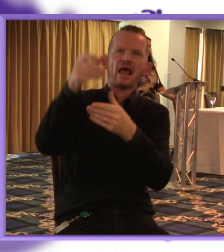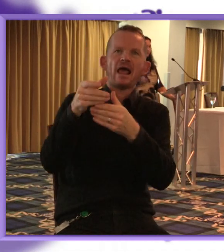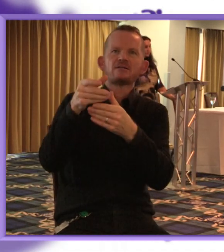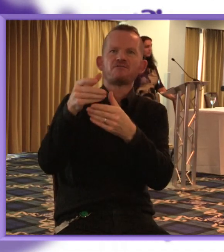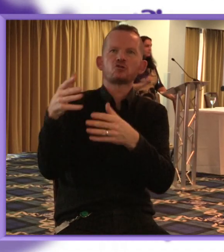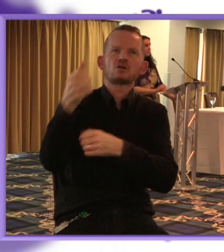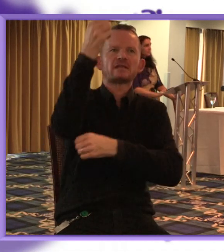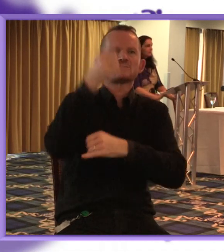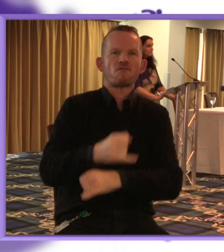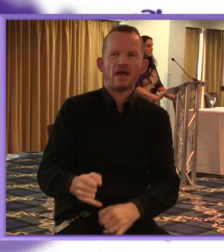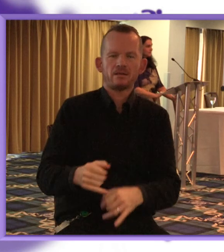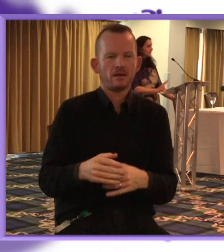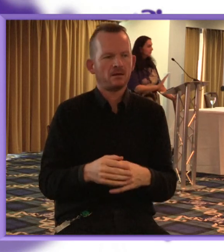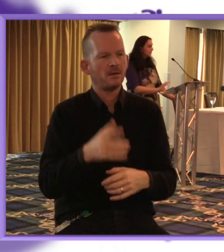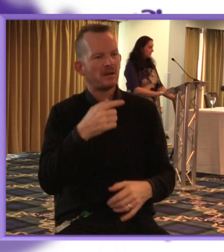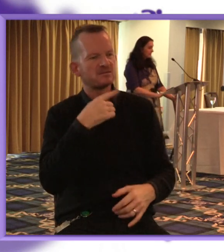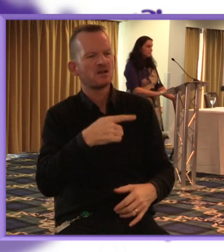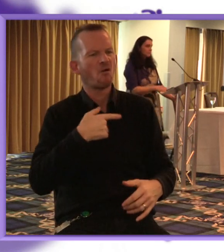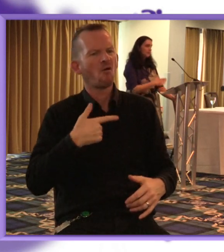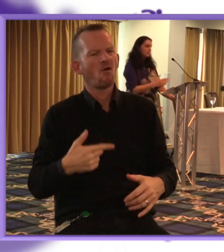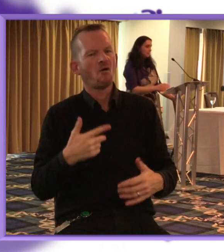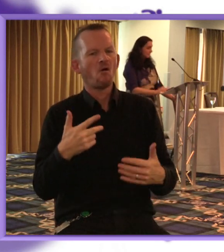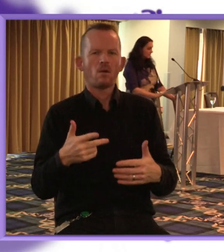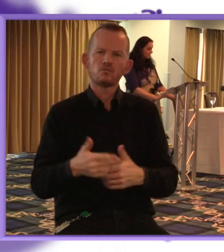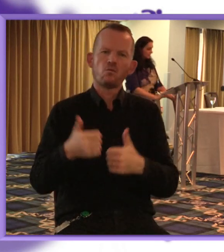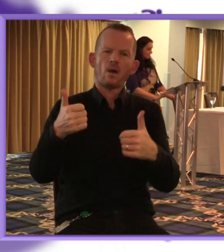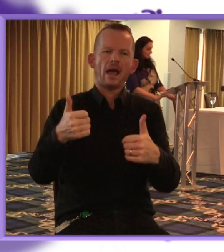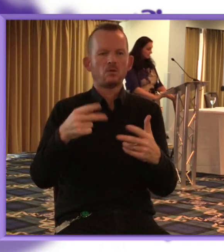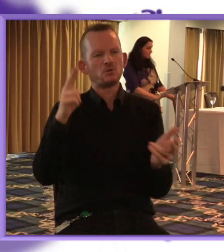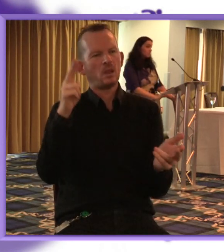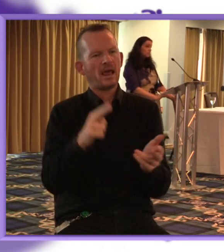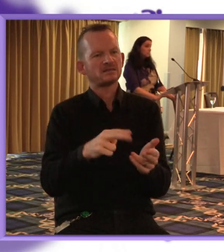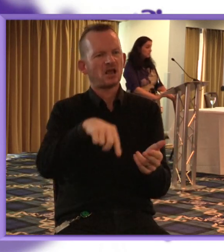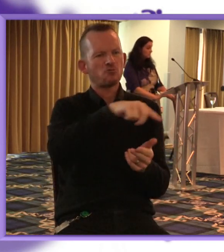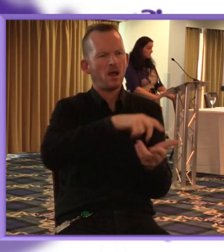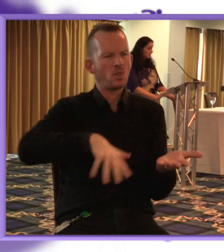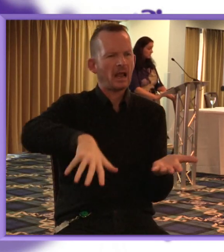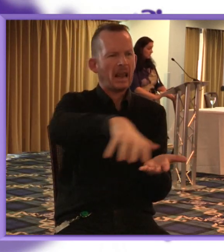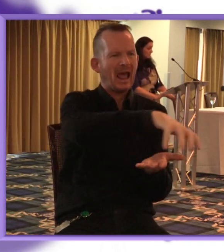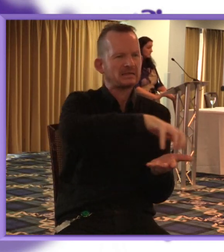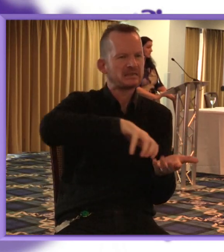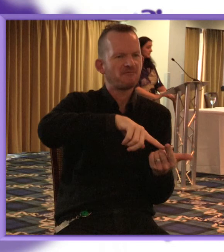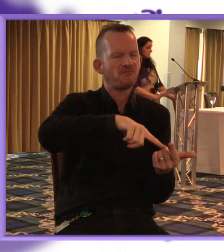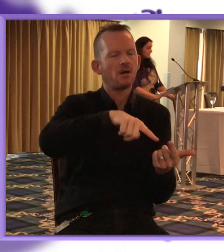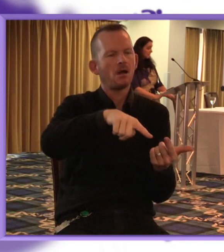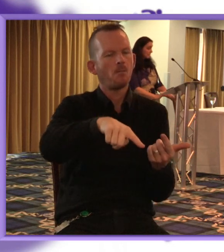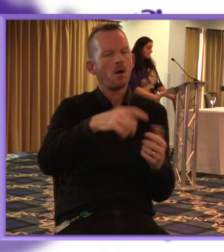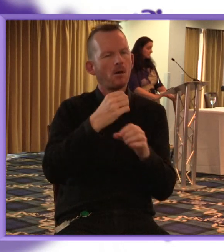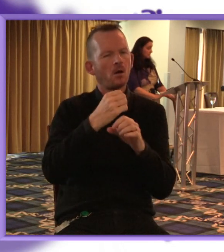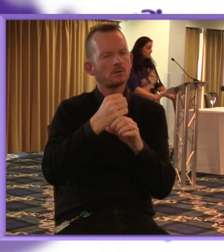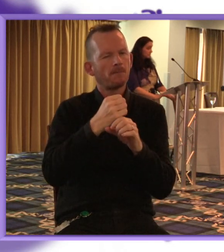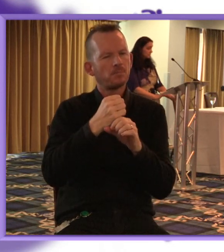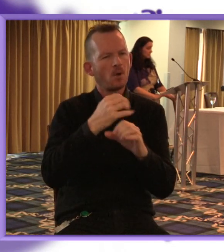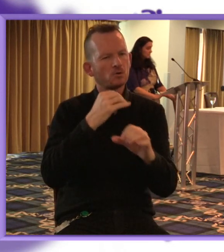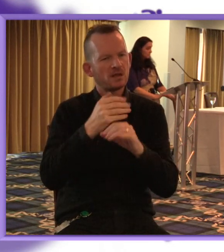say, right, we shall boldly go and we shall do, but perhaps less around the collective. But what's been more promoted is the idea of